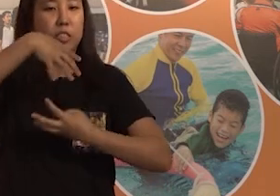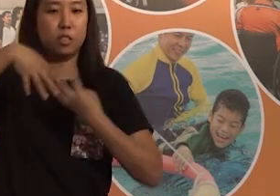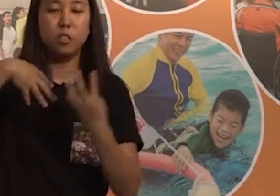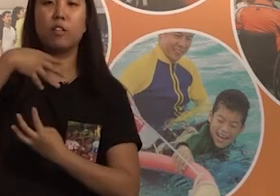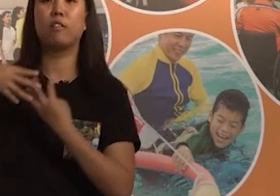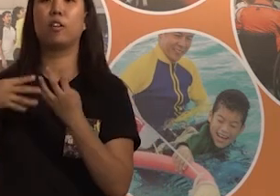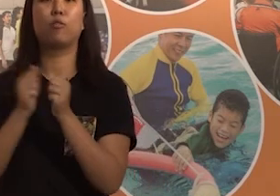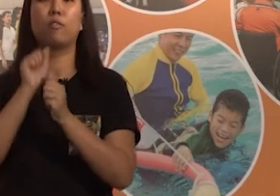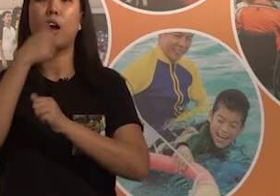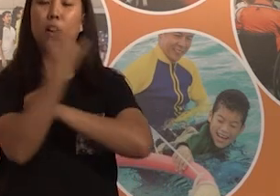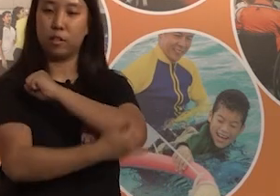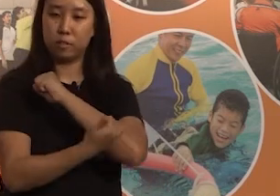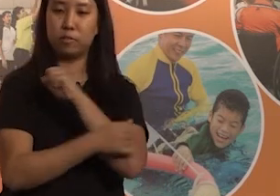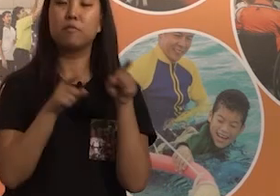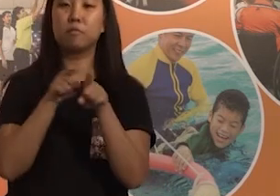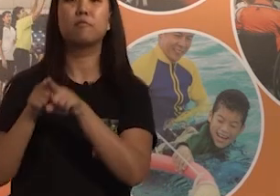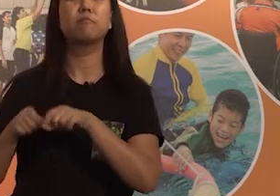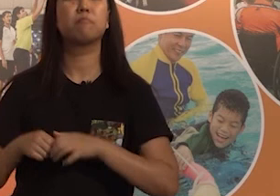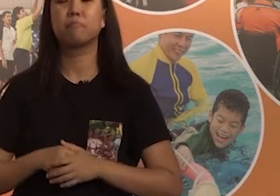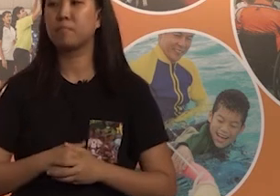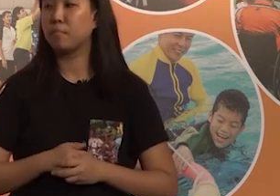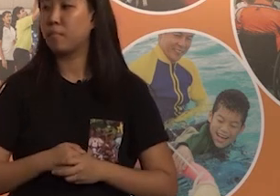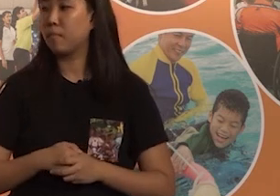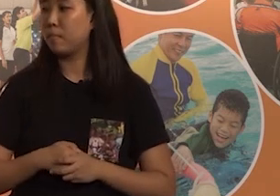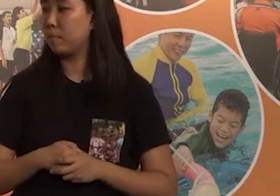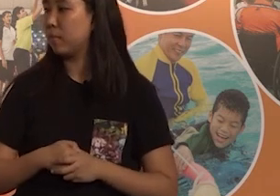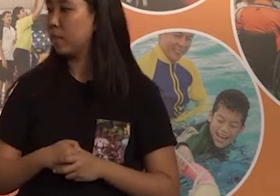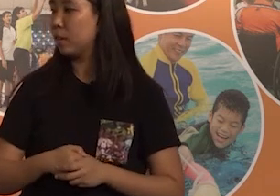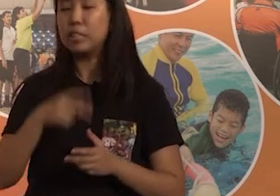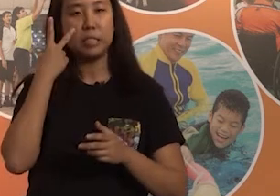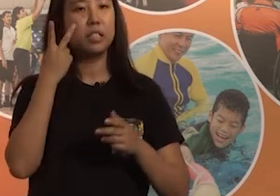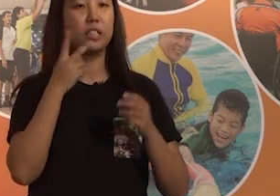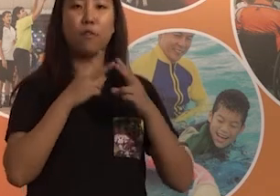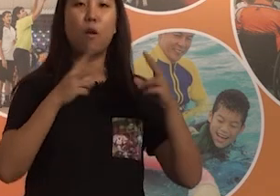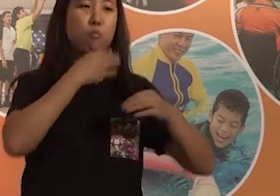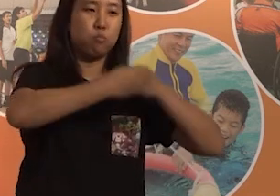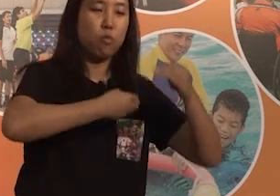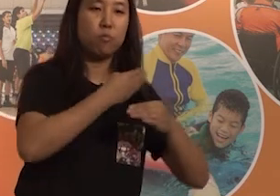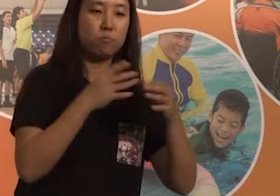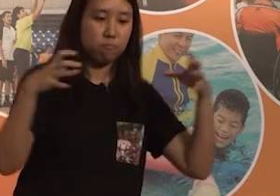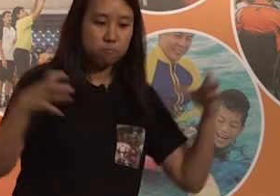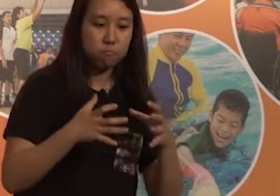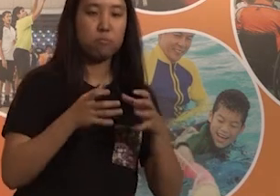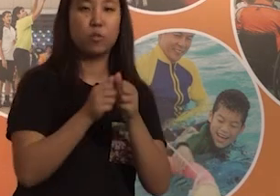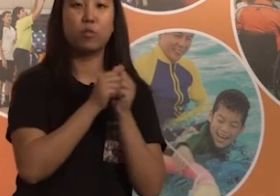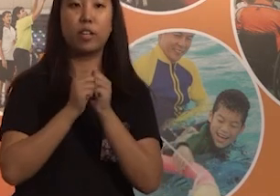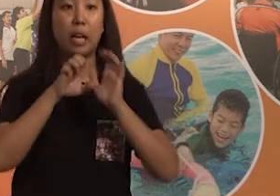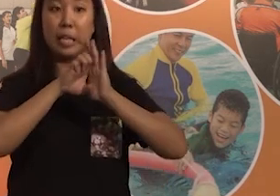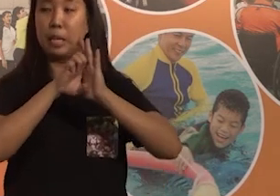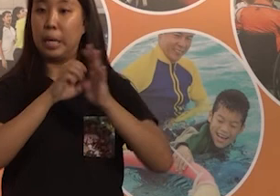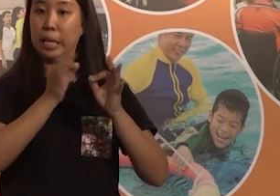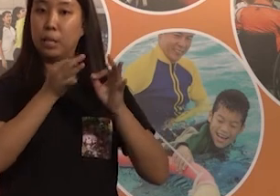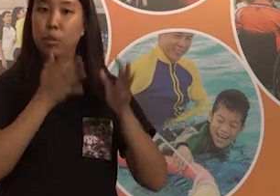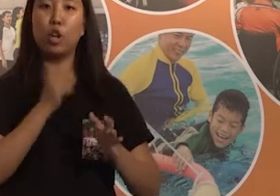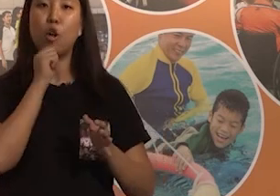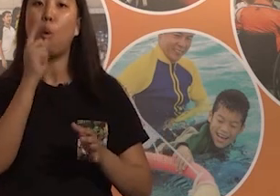well. Yeah, I also thought. Yeah, I see how very bonded they are. Yeah, it's very supportive. Like for example, the interpreter